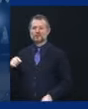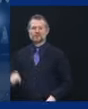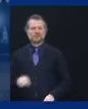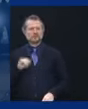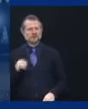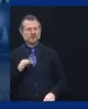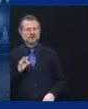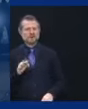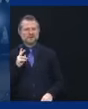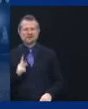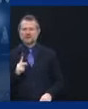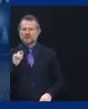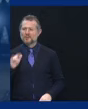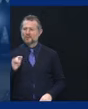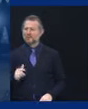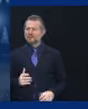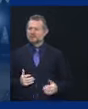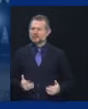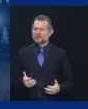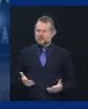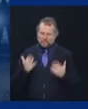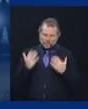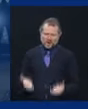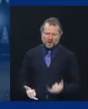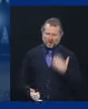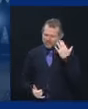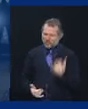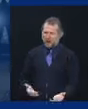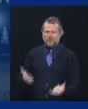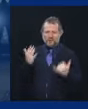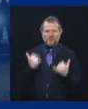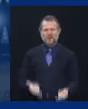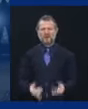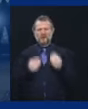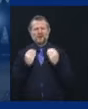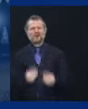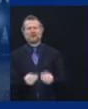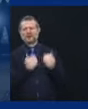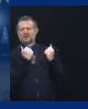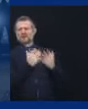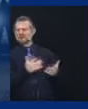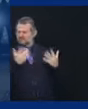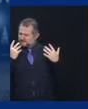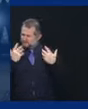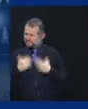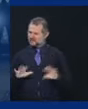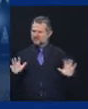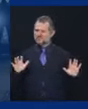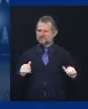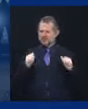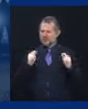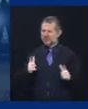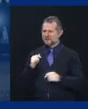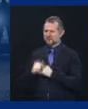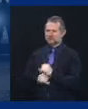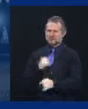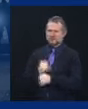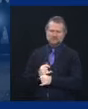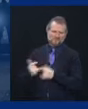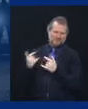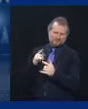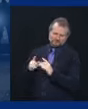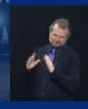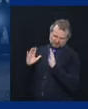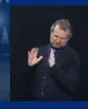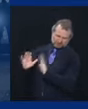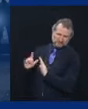Why? Why wouldn't you say all international travelers have to be tested?